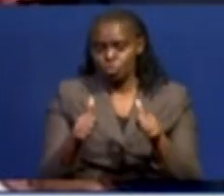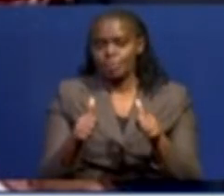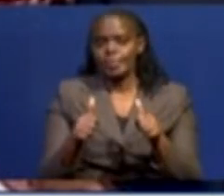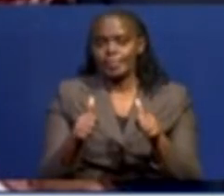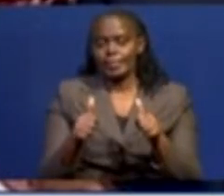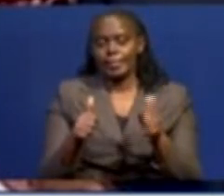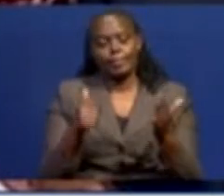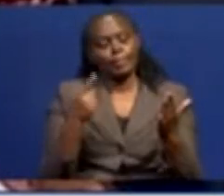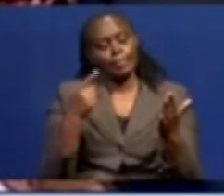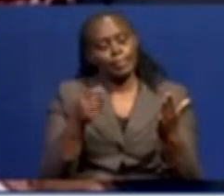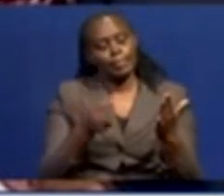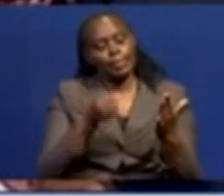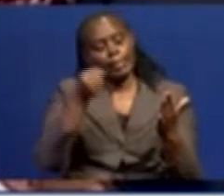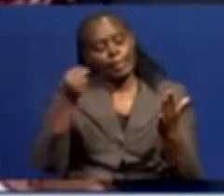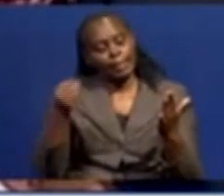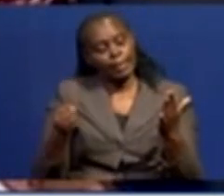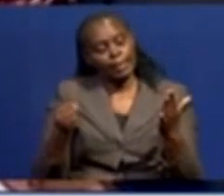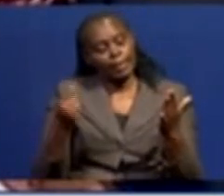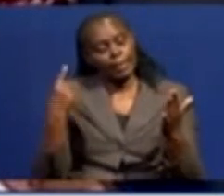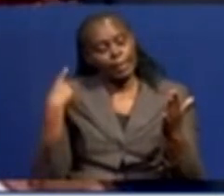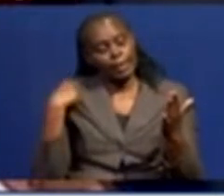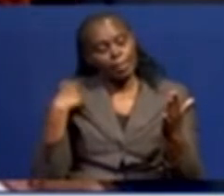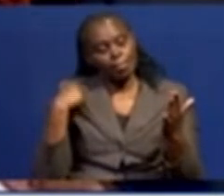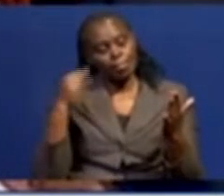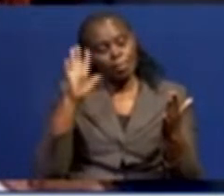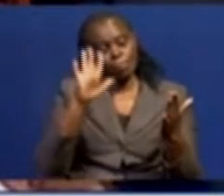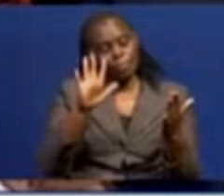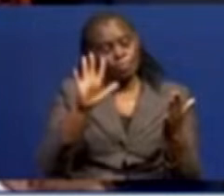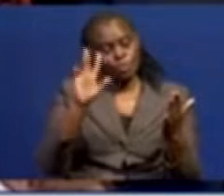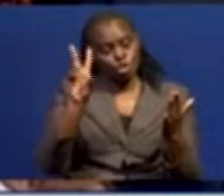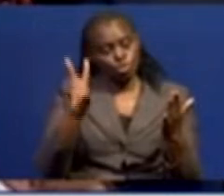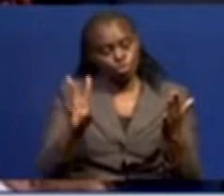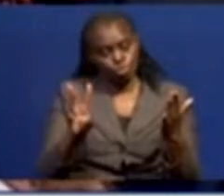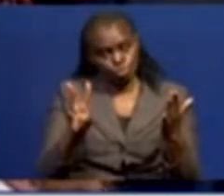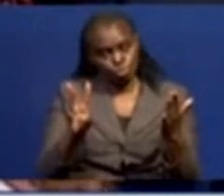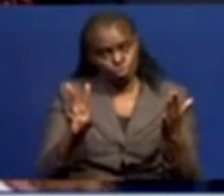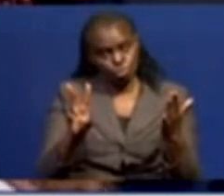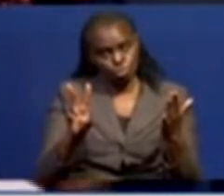gazette notices. You can see the gazette number